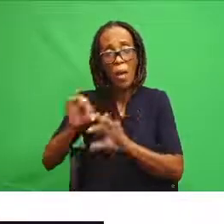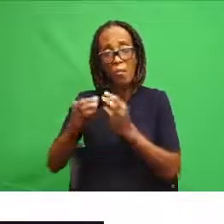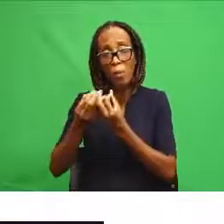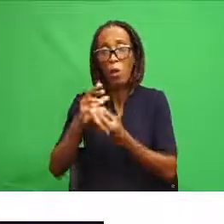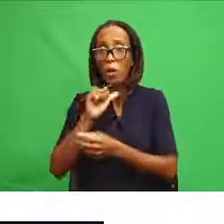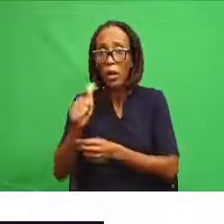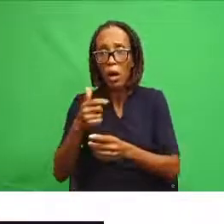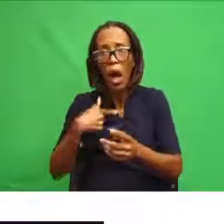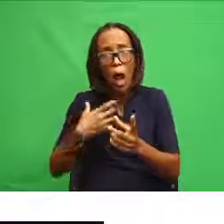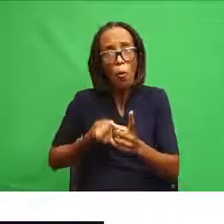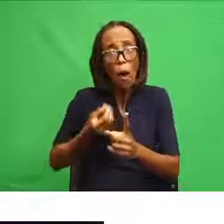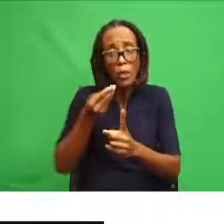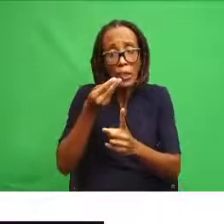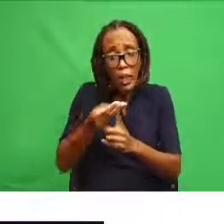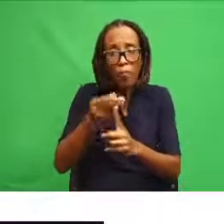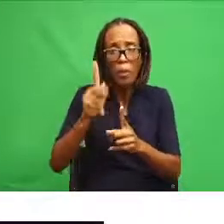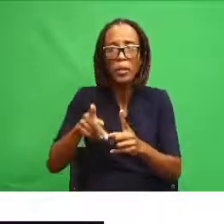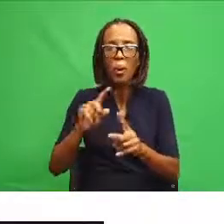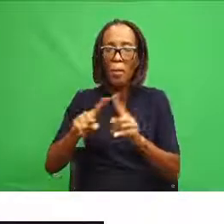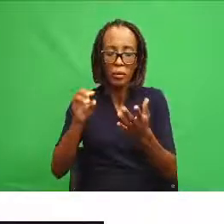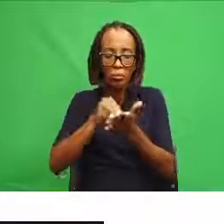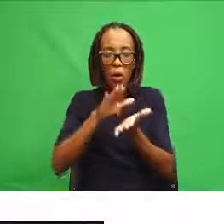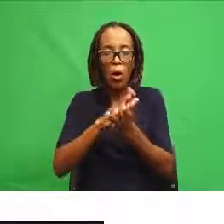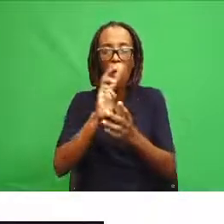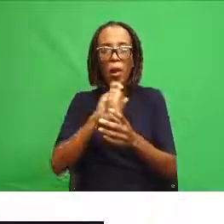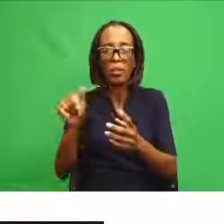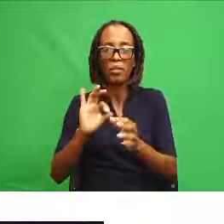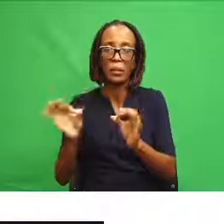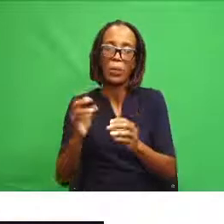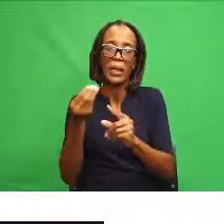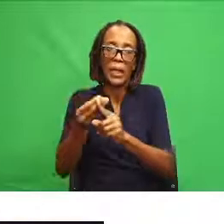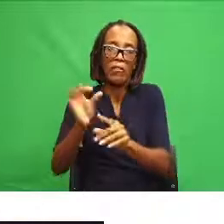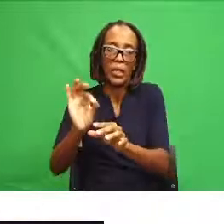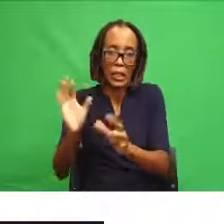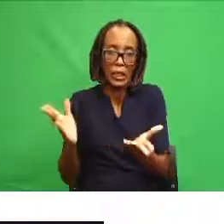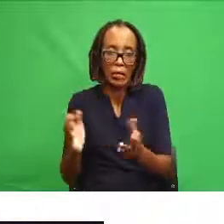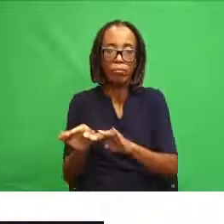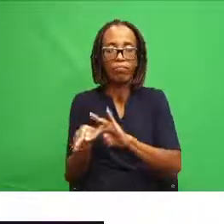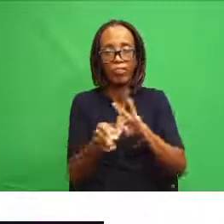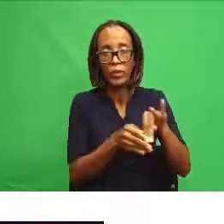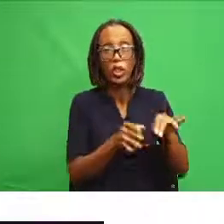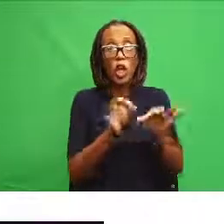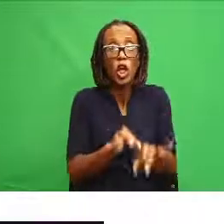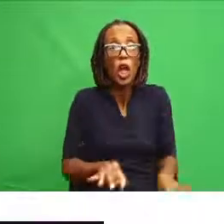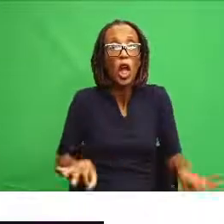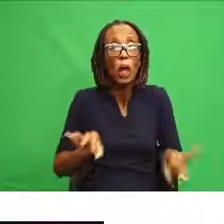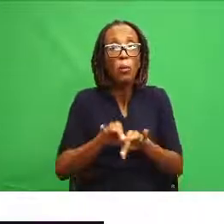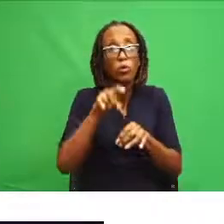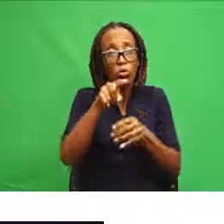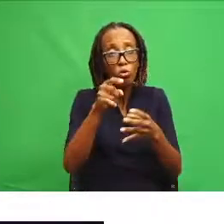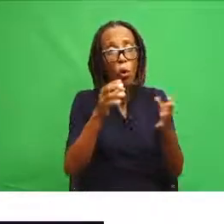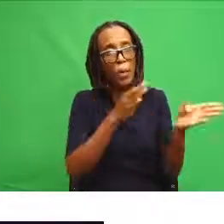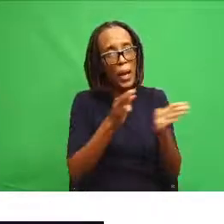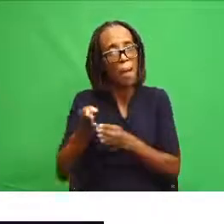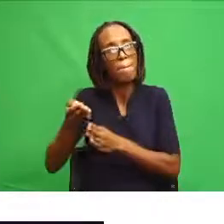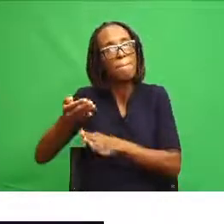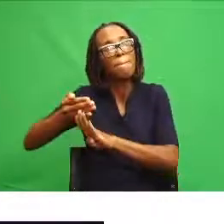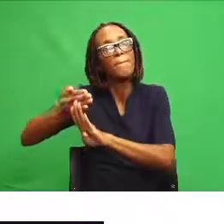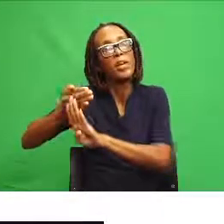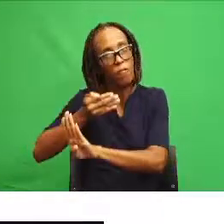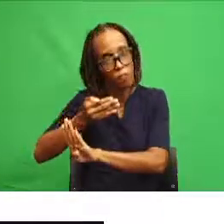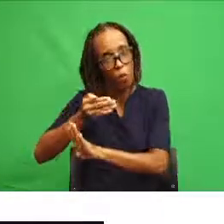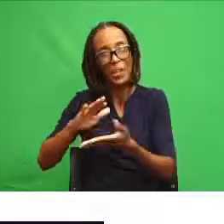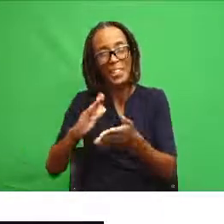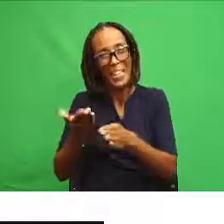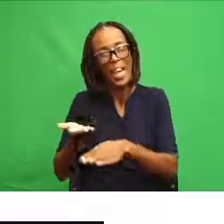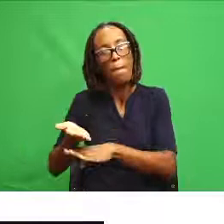want that person to benefit from the exercise. So you need to put the thing in place